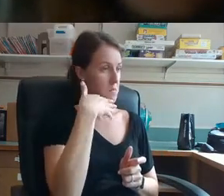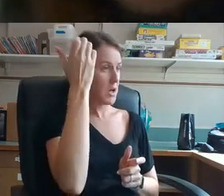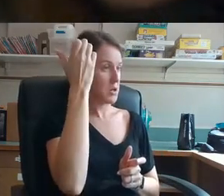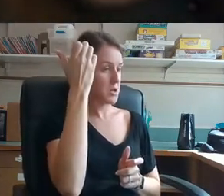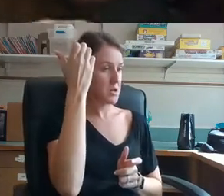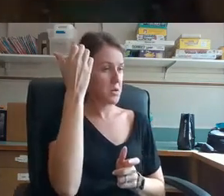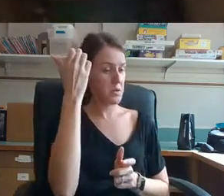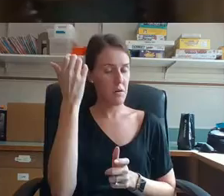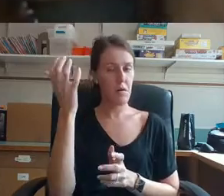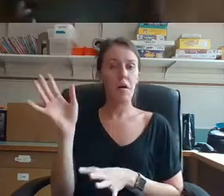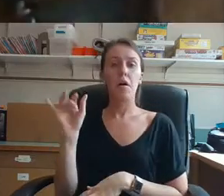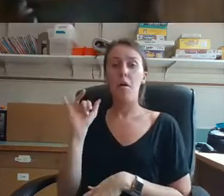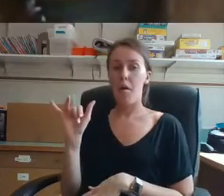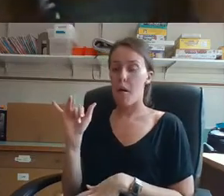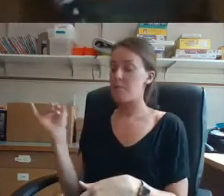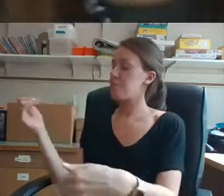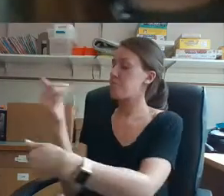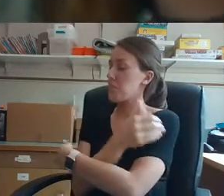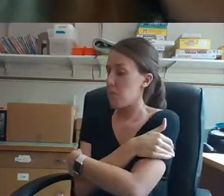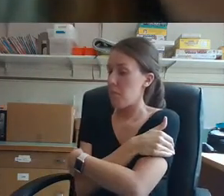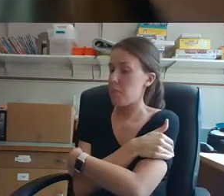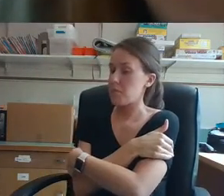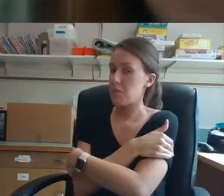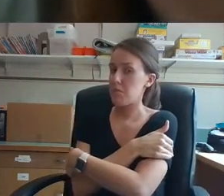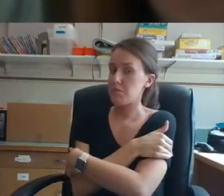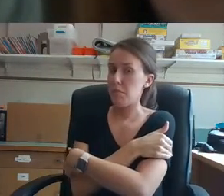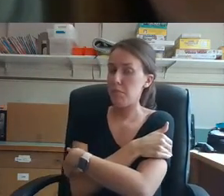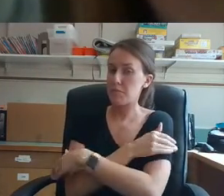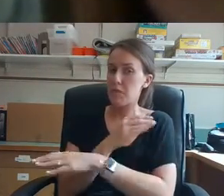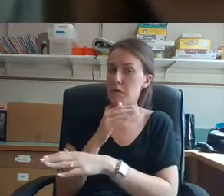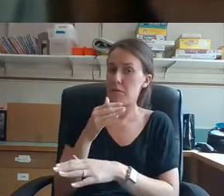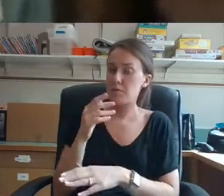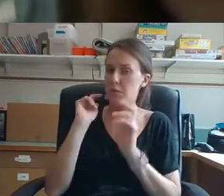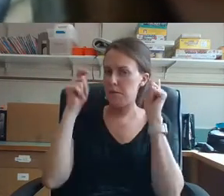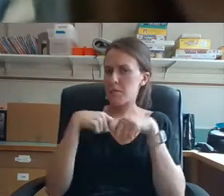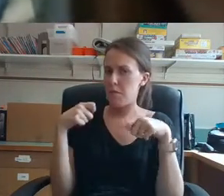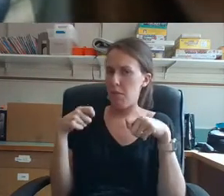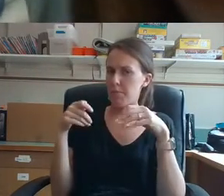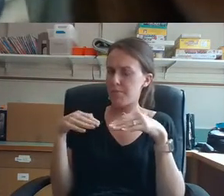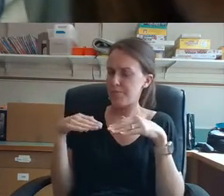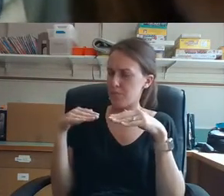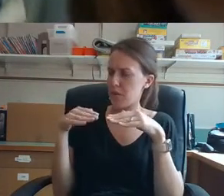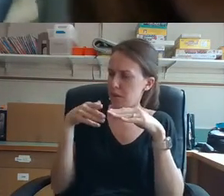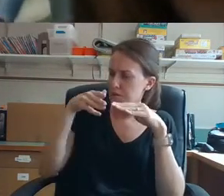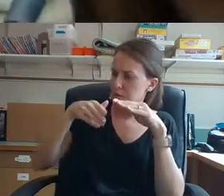Come closer and I can give you a hug. Little Red Riding Hood took another step and saw 2 odd